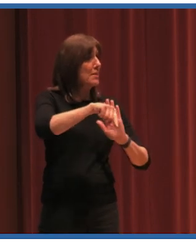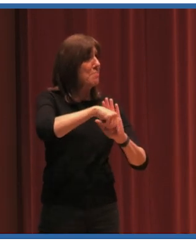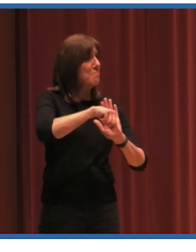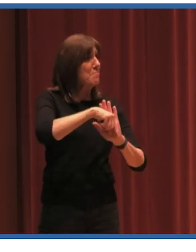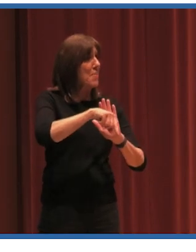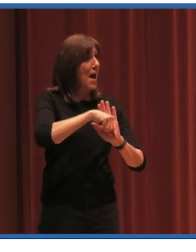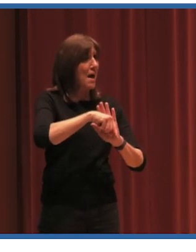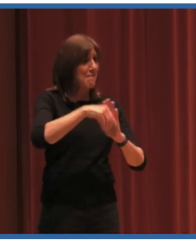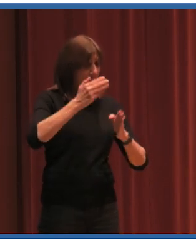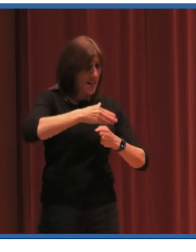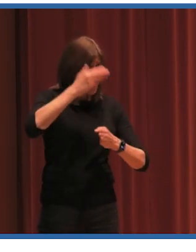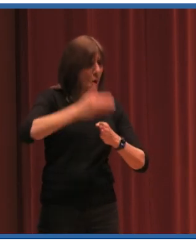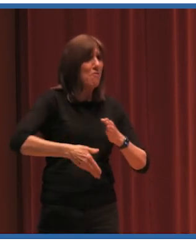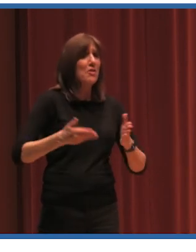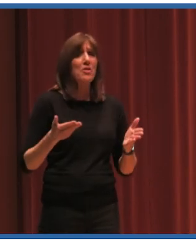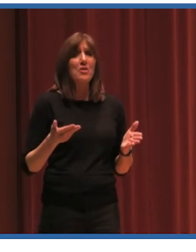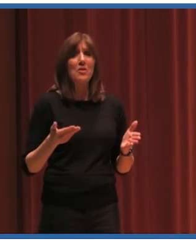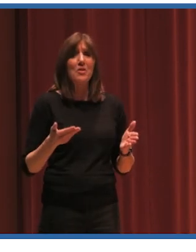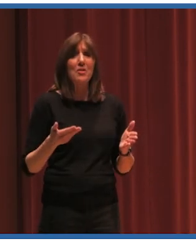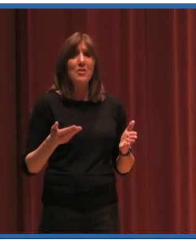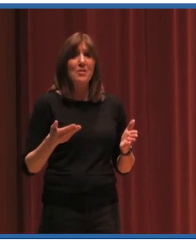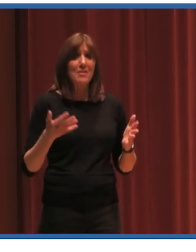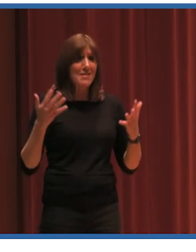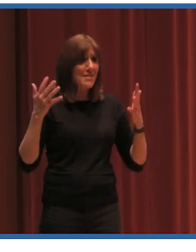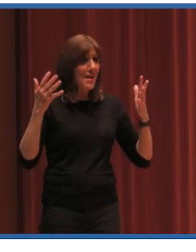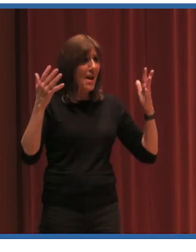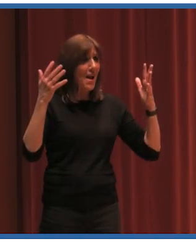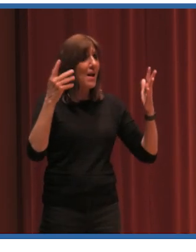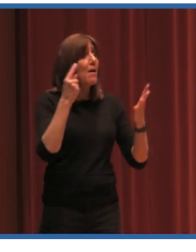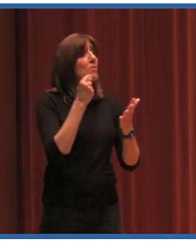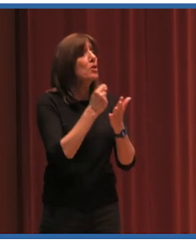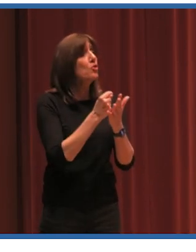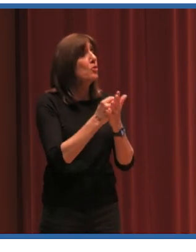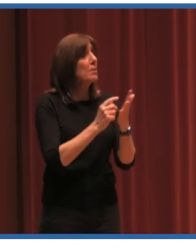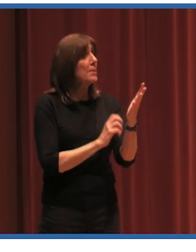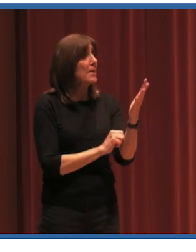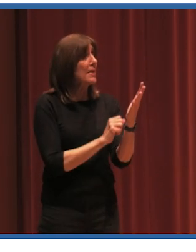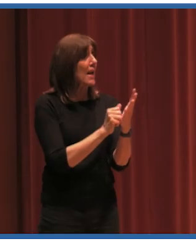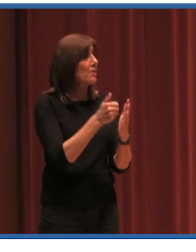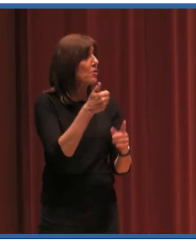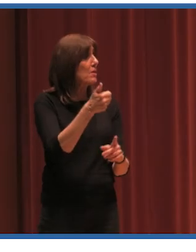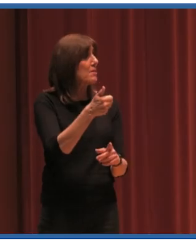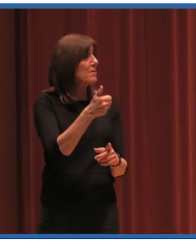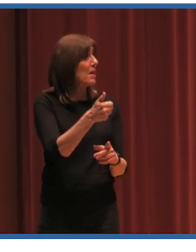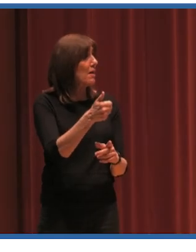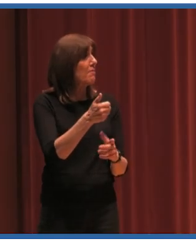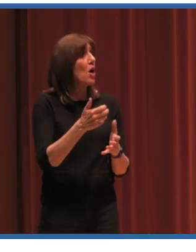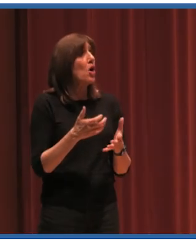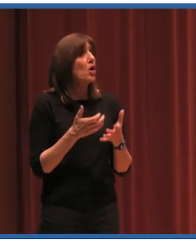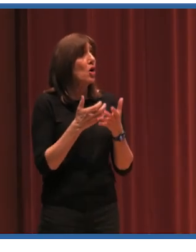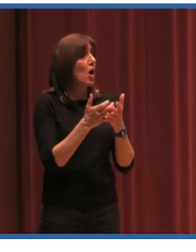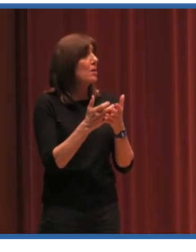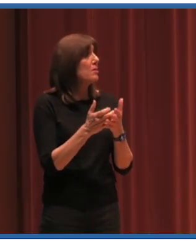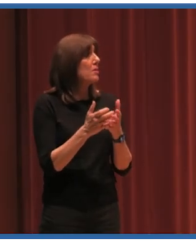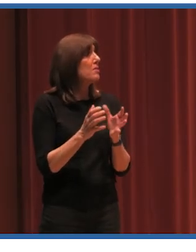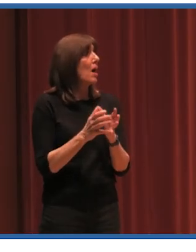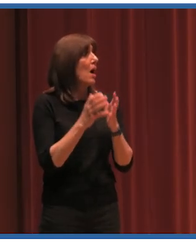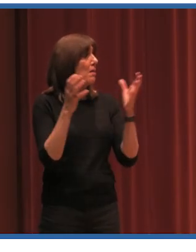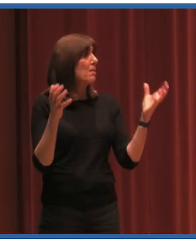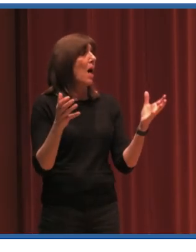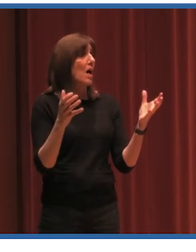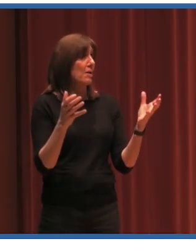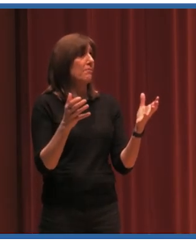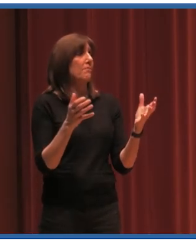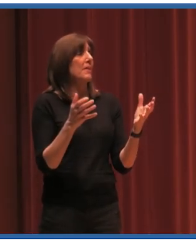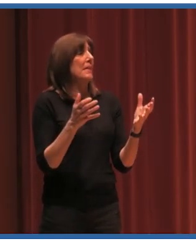it's over with. The treatment of cancer causes significant late